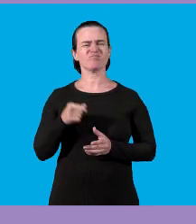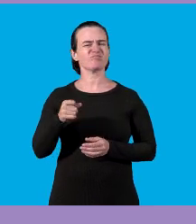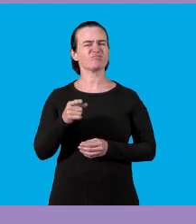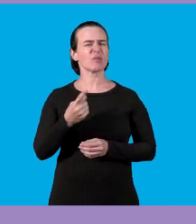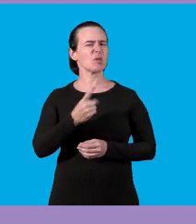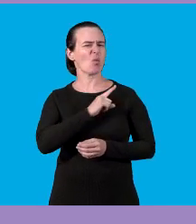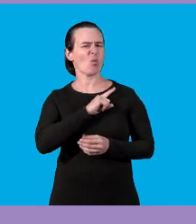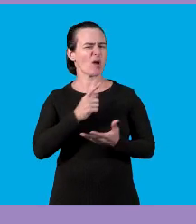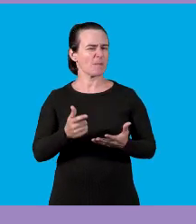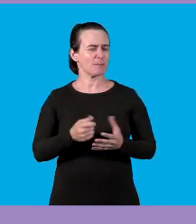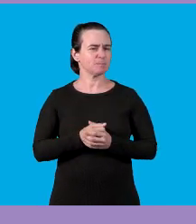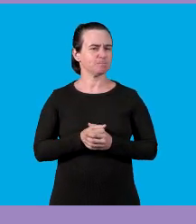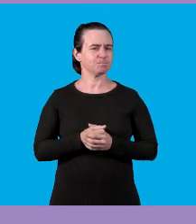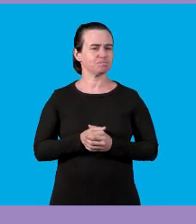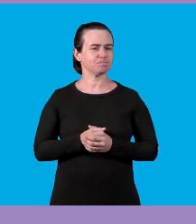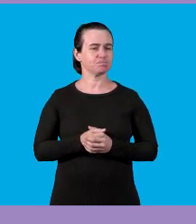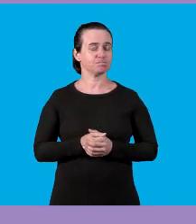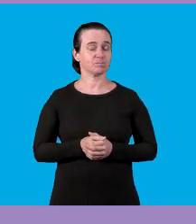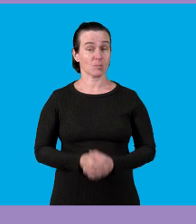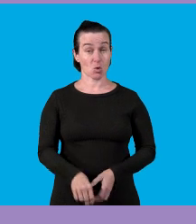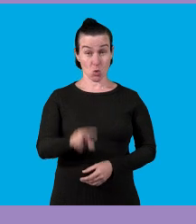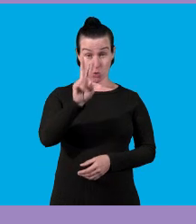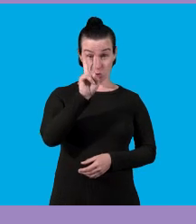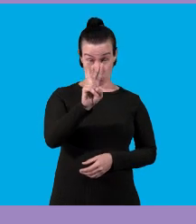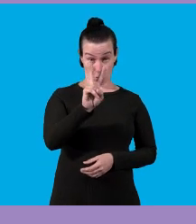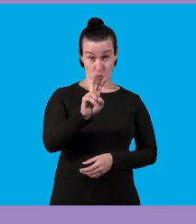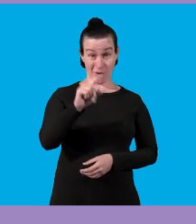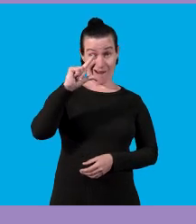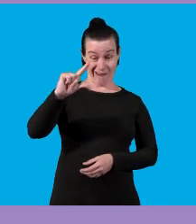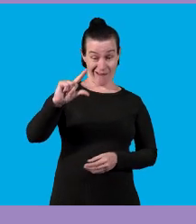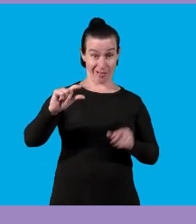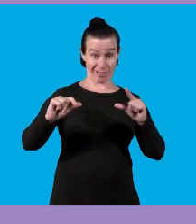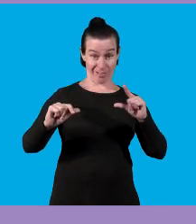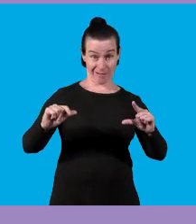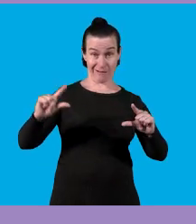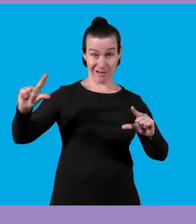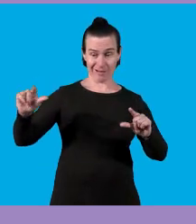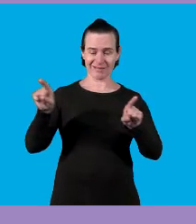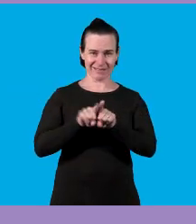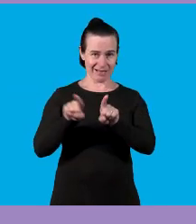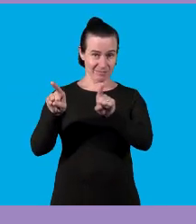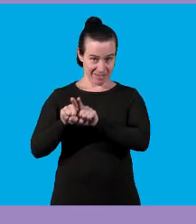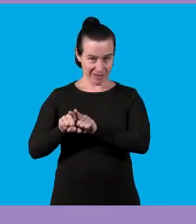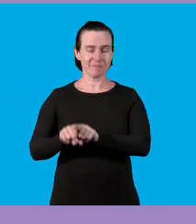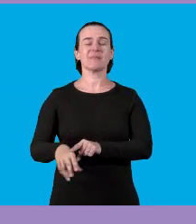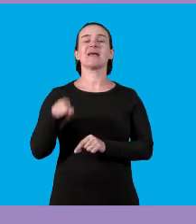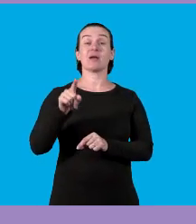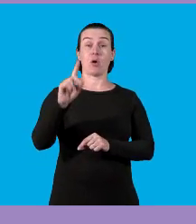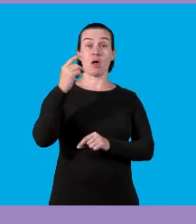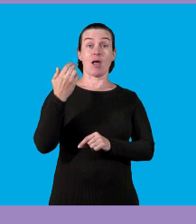HJK. The reason would be 2 angles and an included